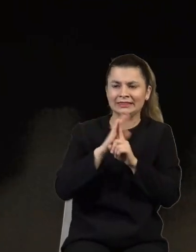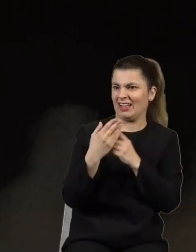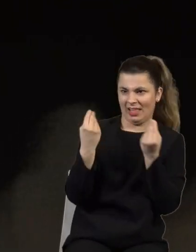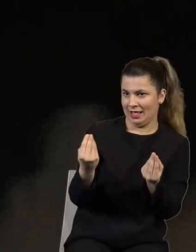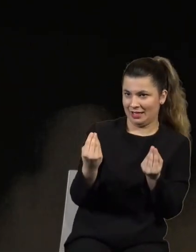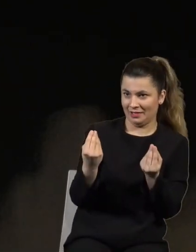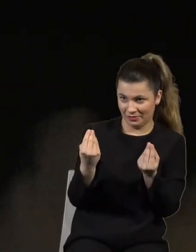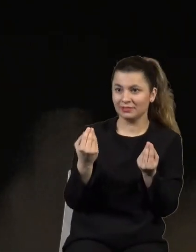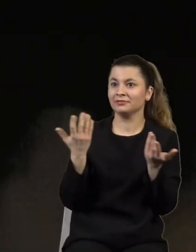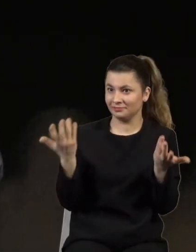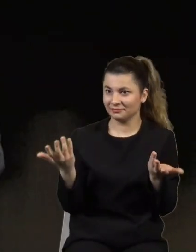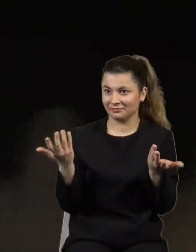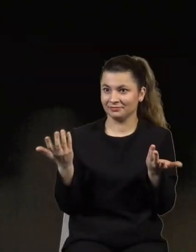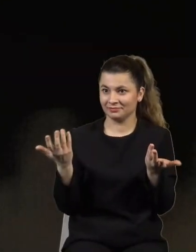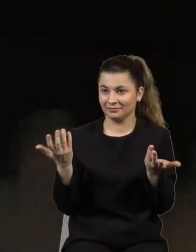going on,